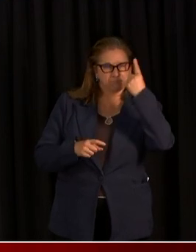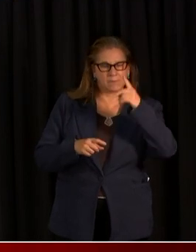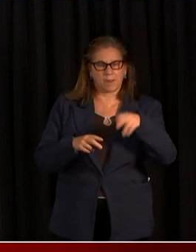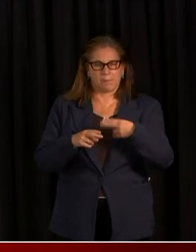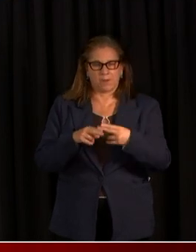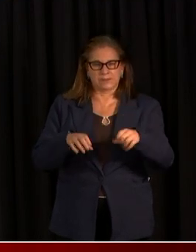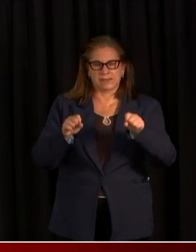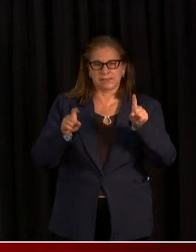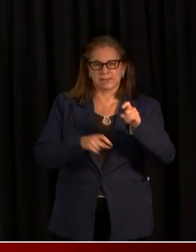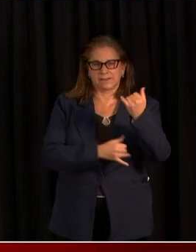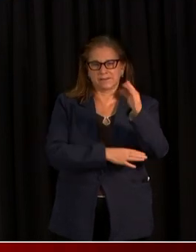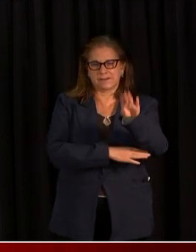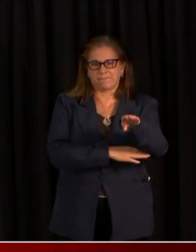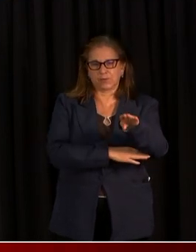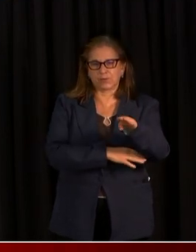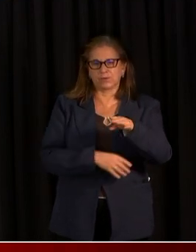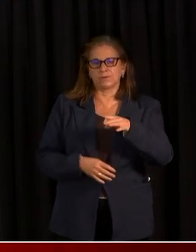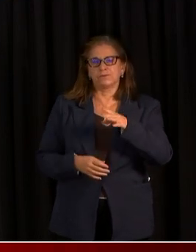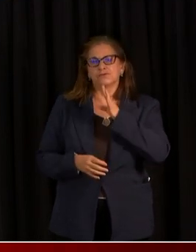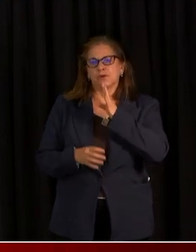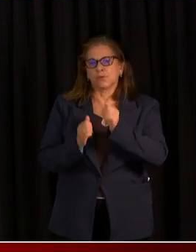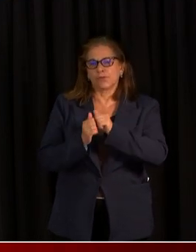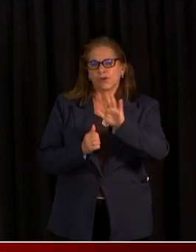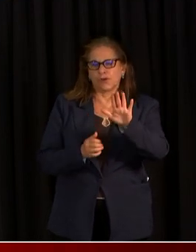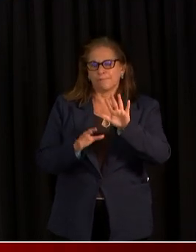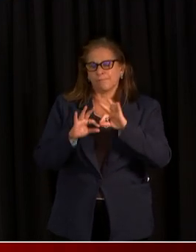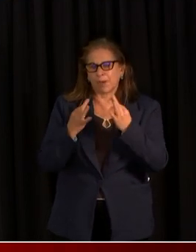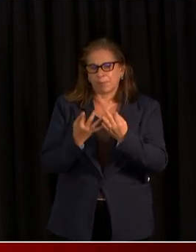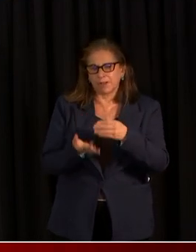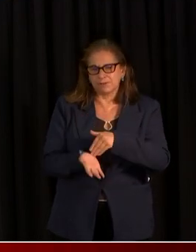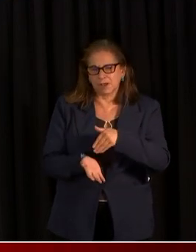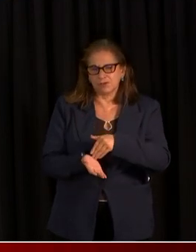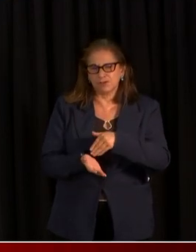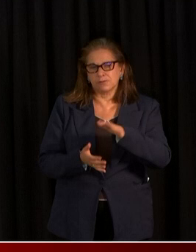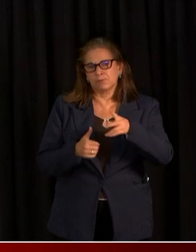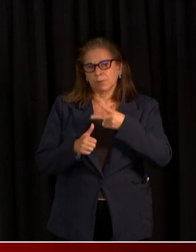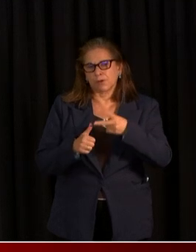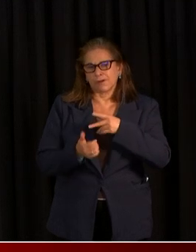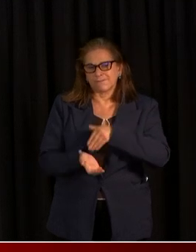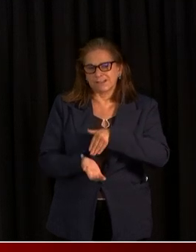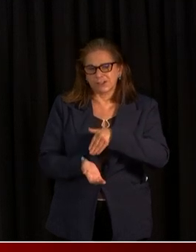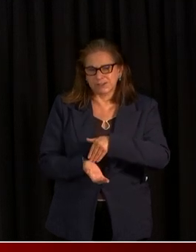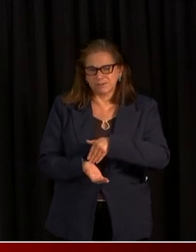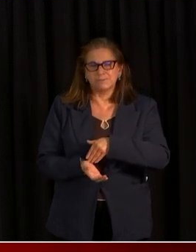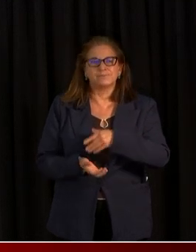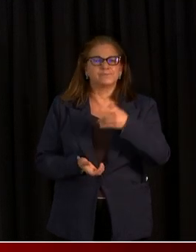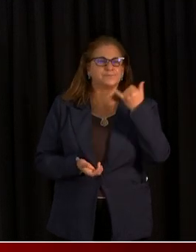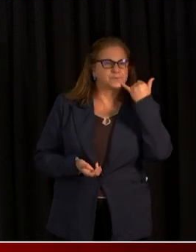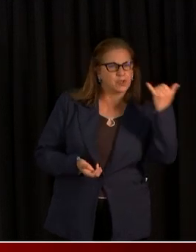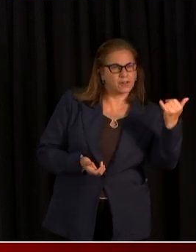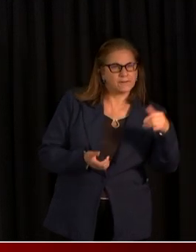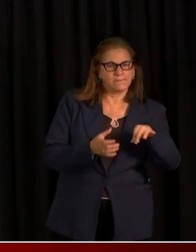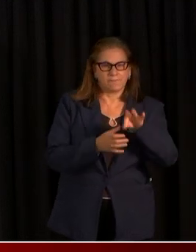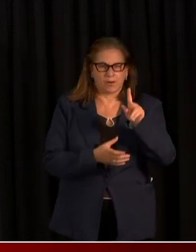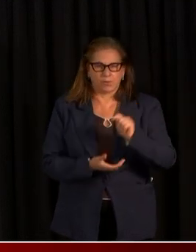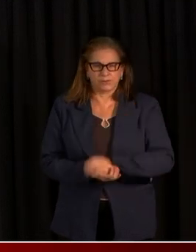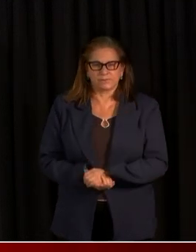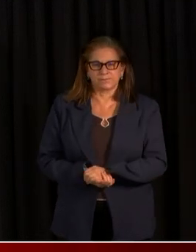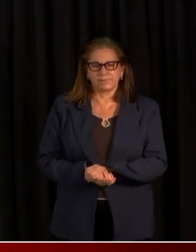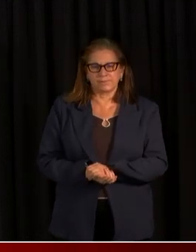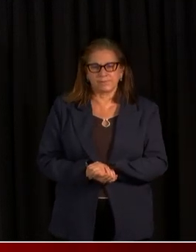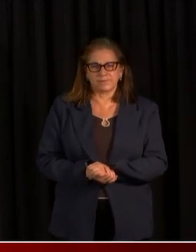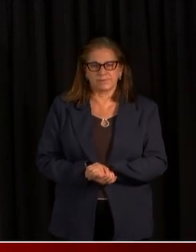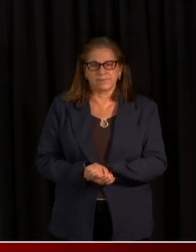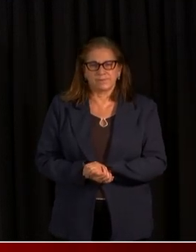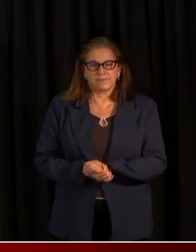doctor and see if the doctor can provide that test. This afternoon, 4 to 8, we plan to